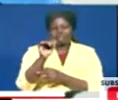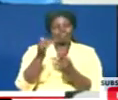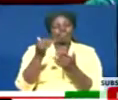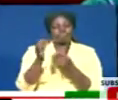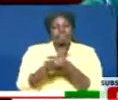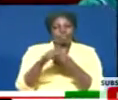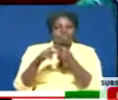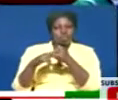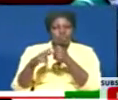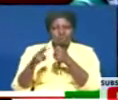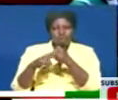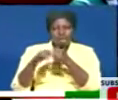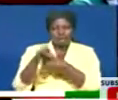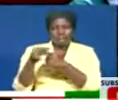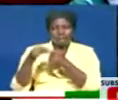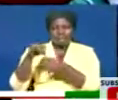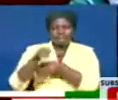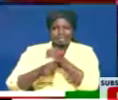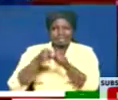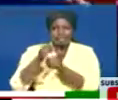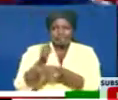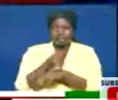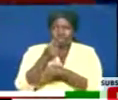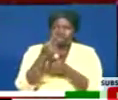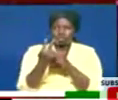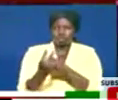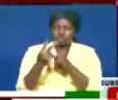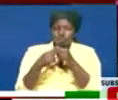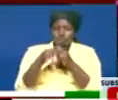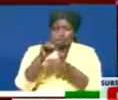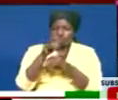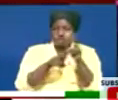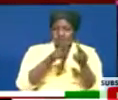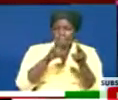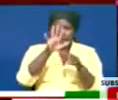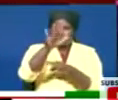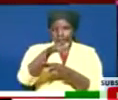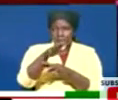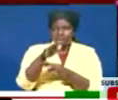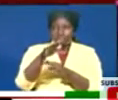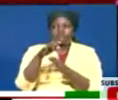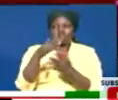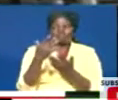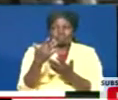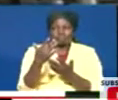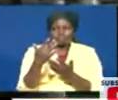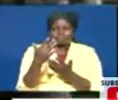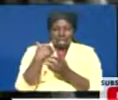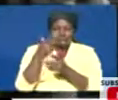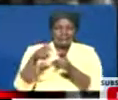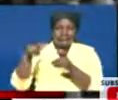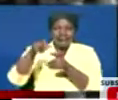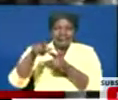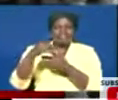year. In July 2022, Parliament passed Finance Act 2022, which increased the excise